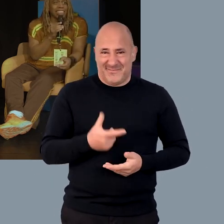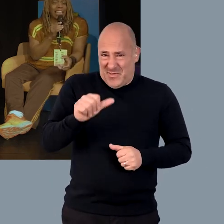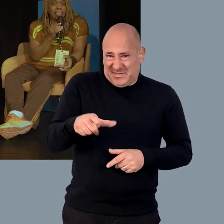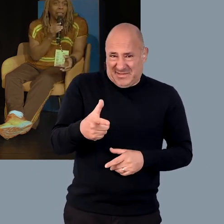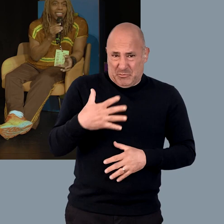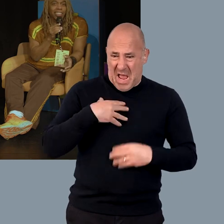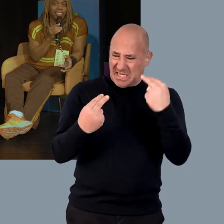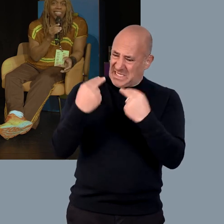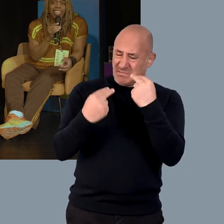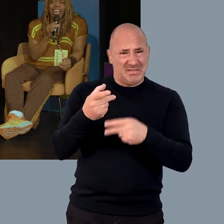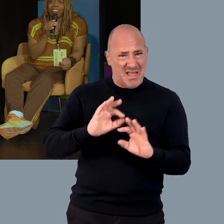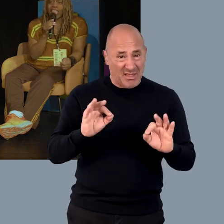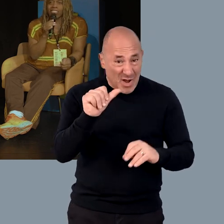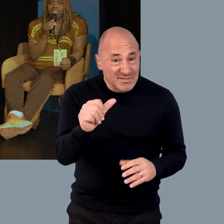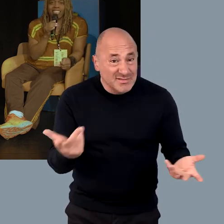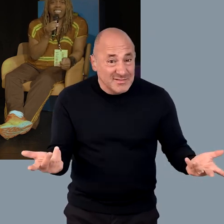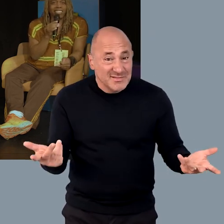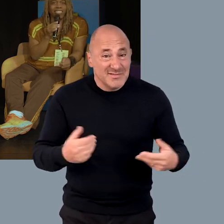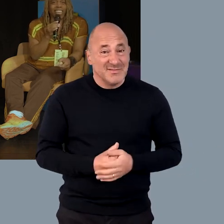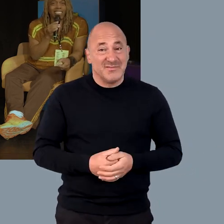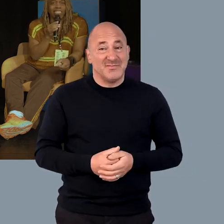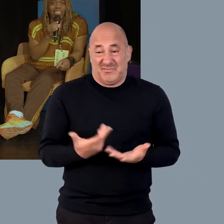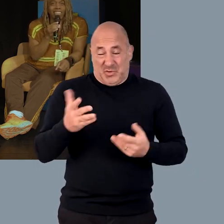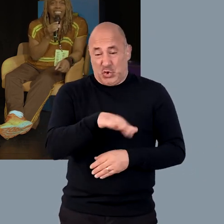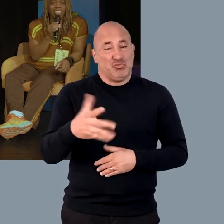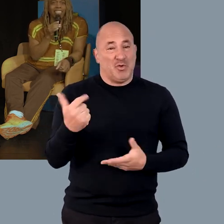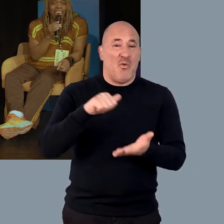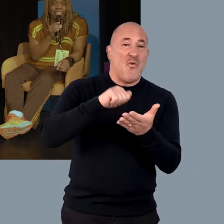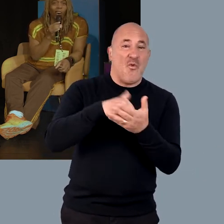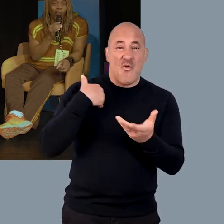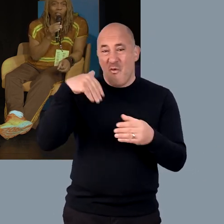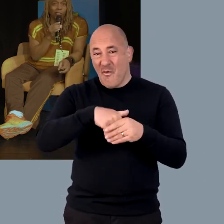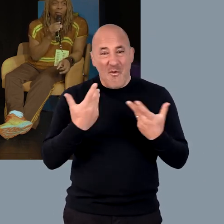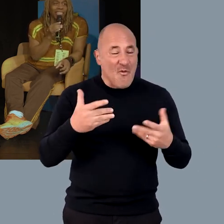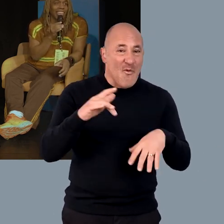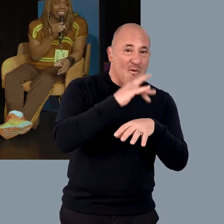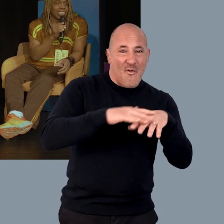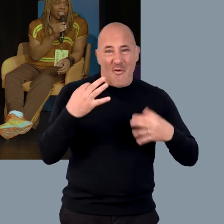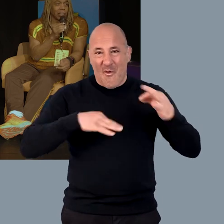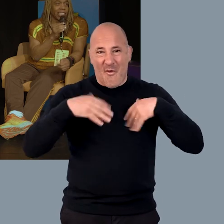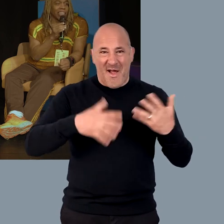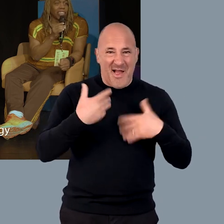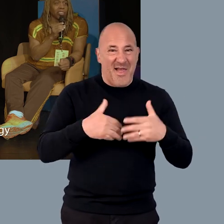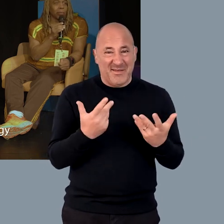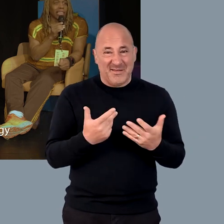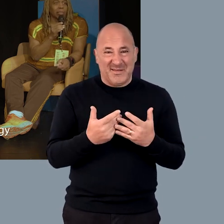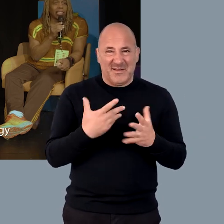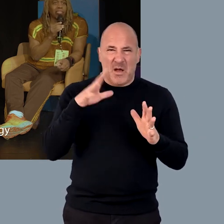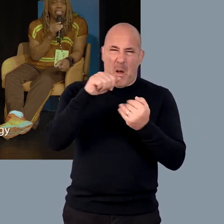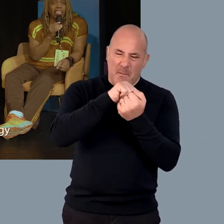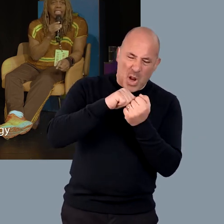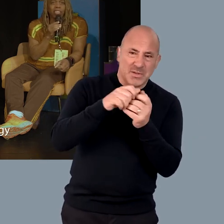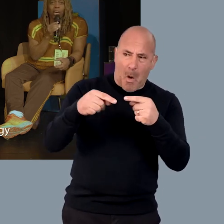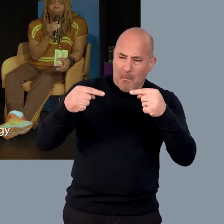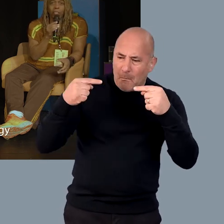for assessments. They just get on with it. And they do it. And they do it with